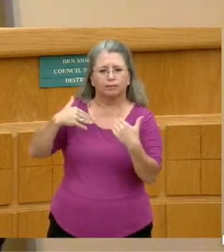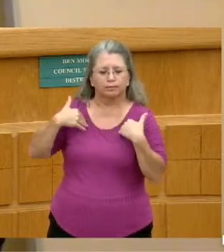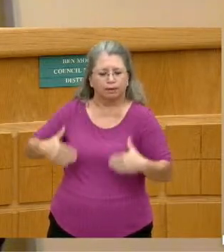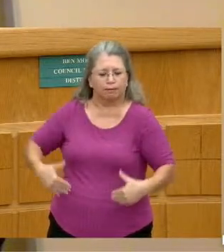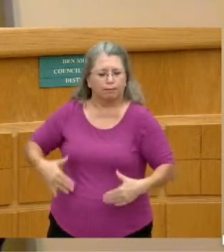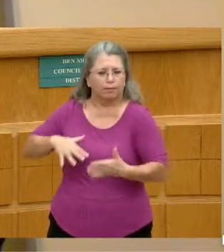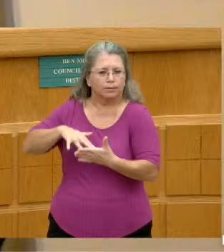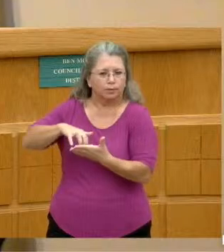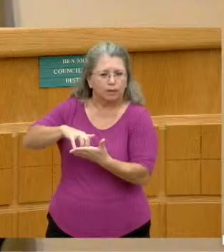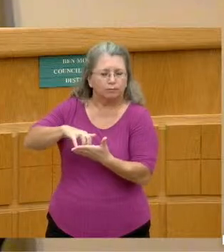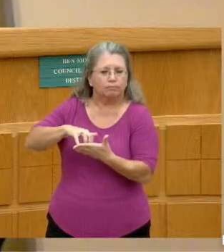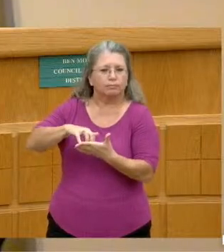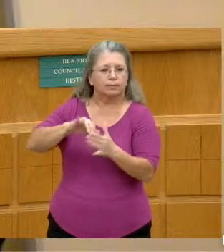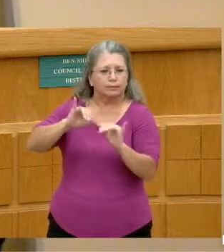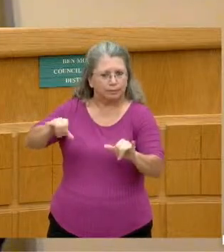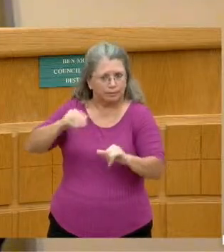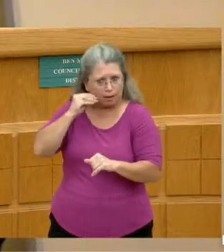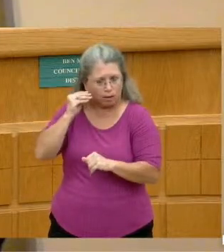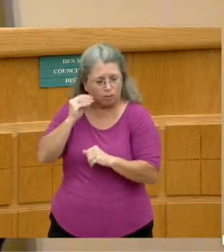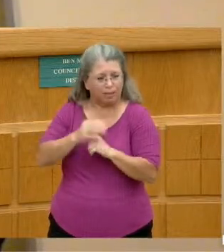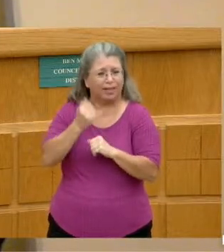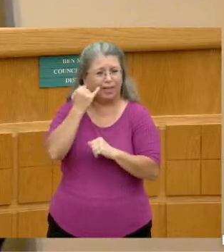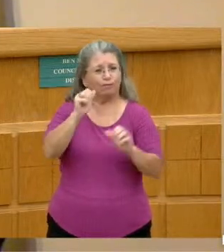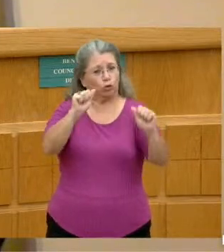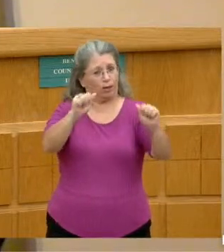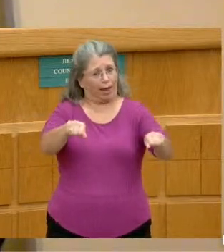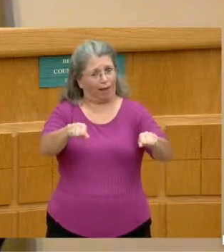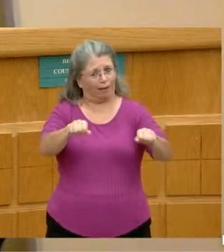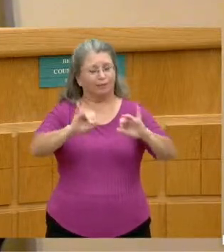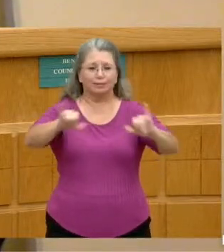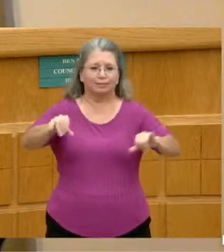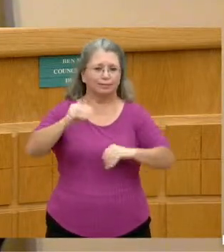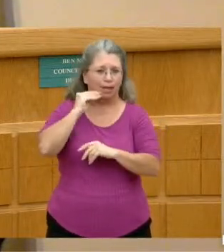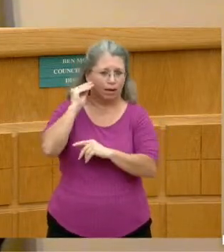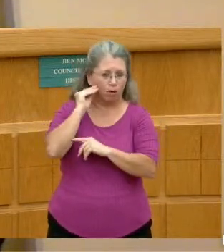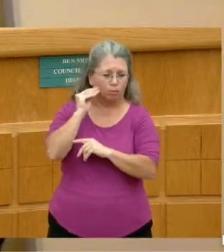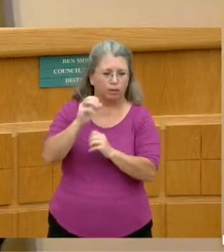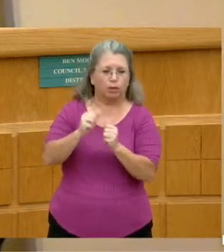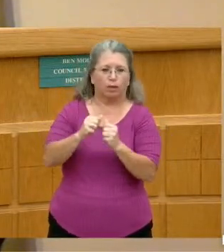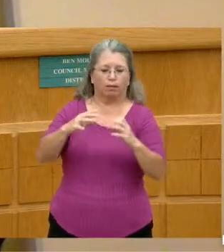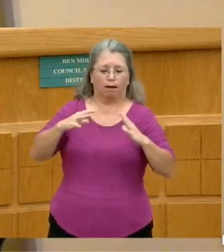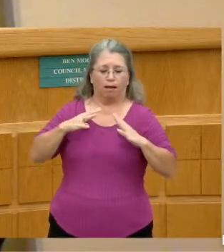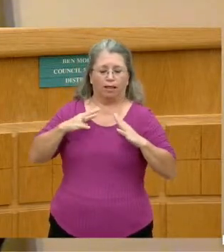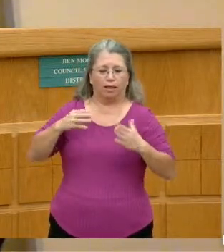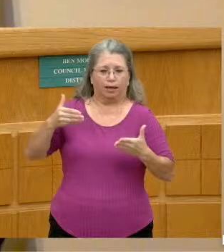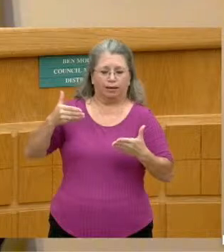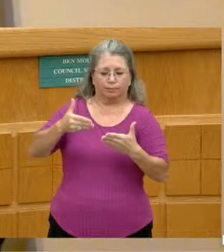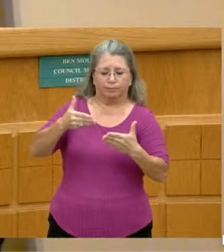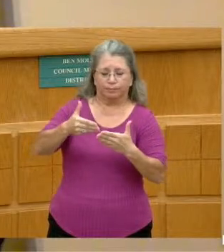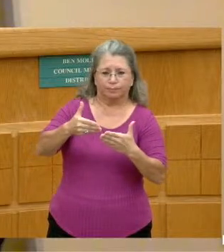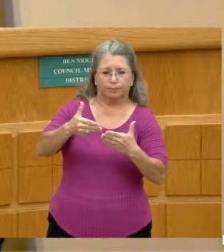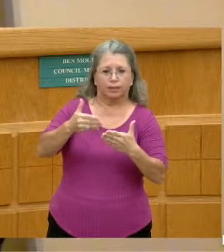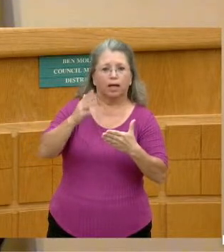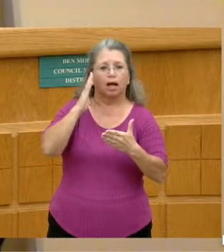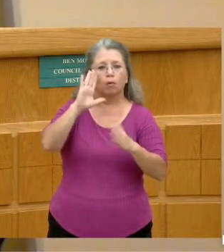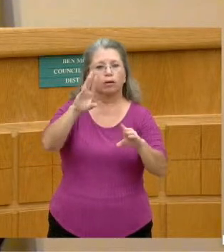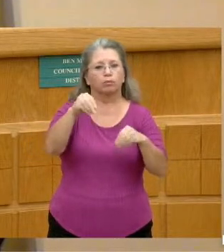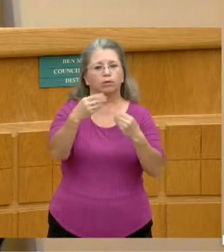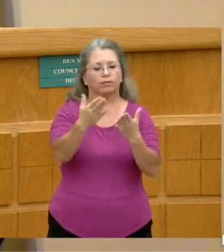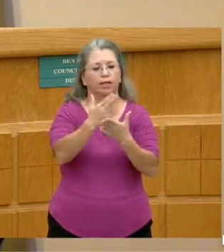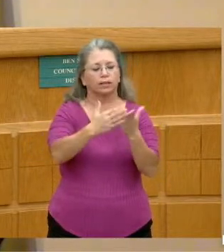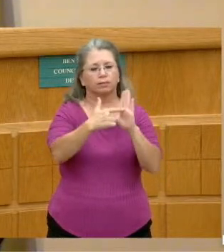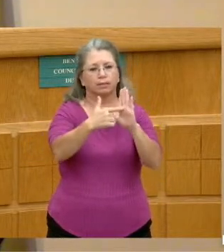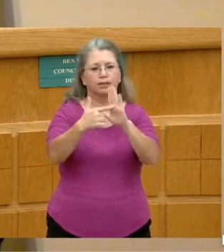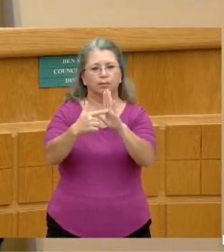can, stay home. So with the holiday approaching us, I want to give you some examples where sometimes people